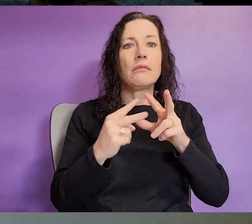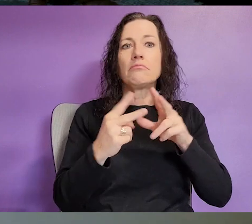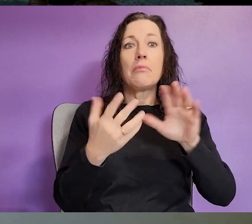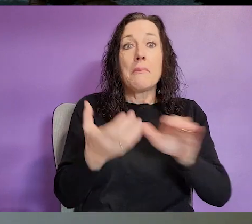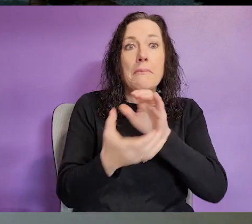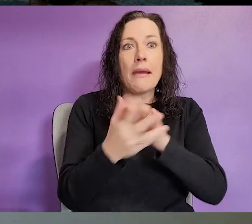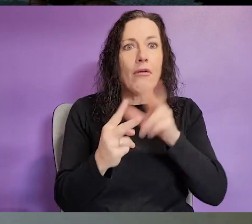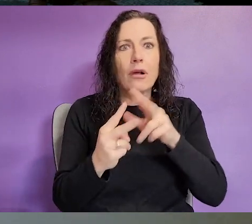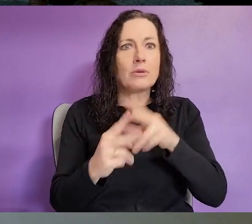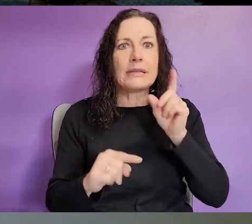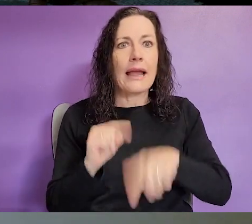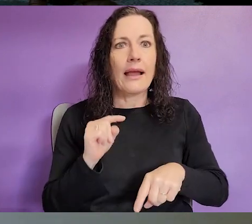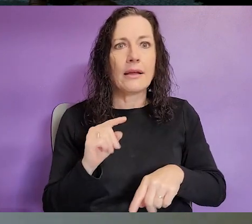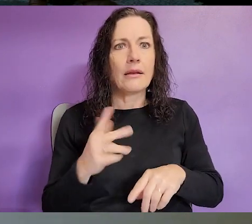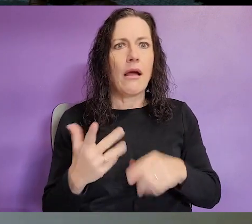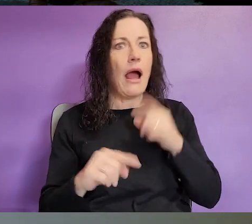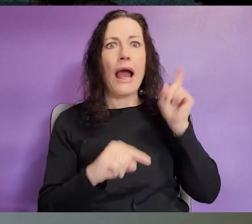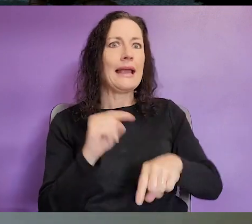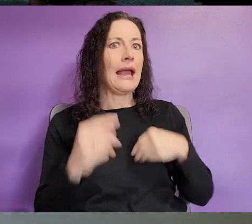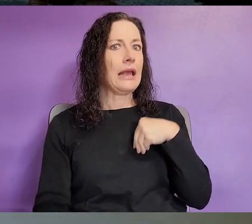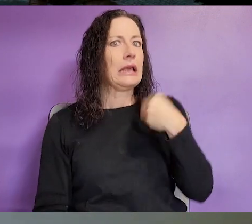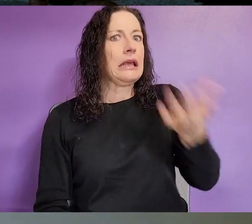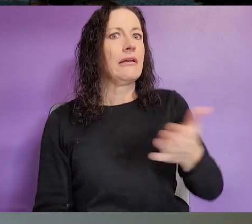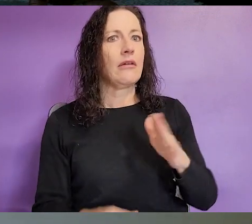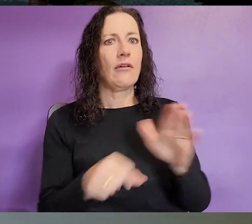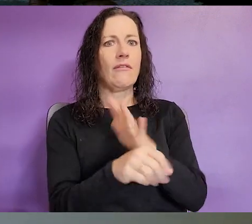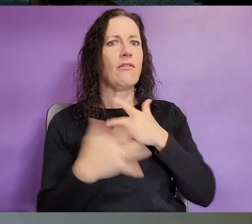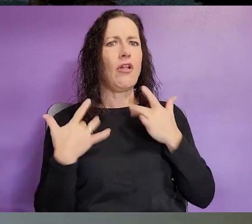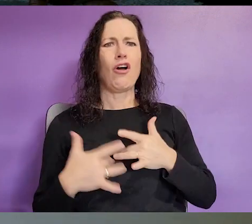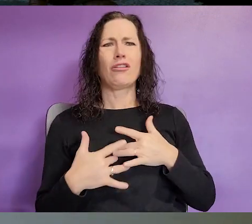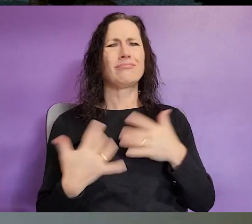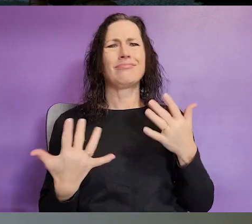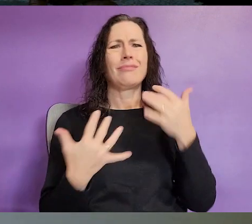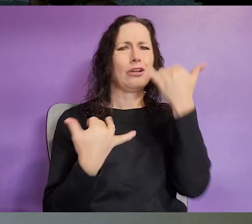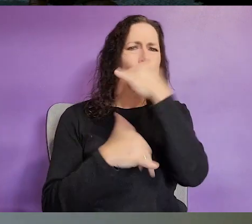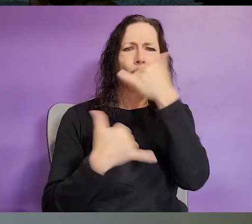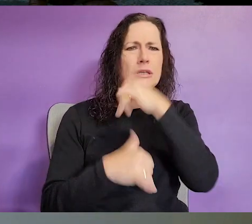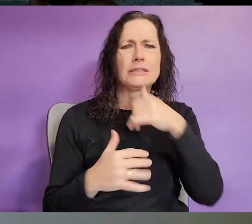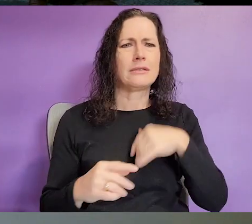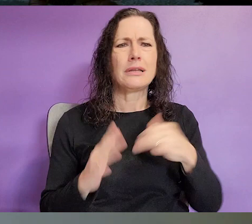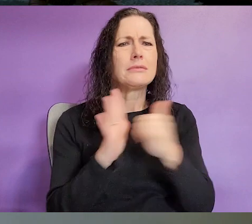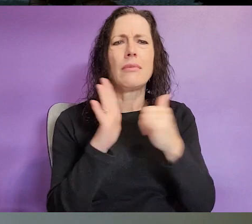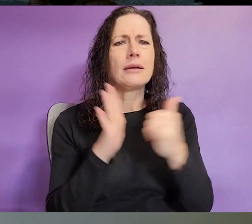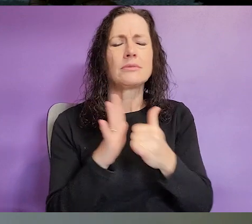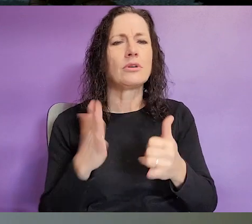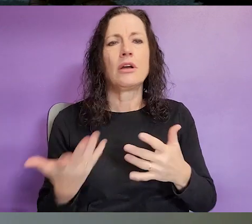married couple, I'm going to give you my whole heart. Nonsense.